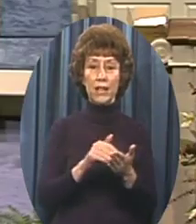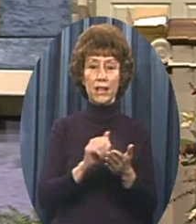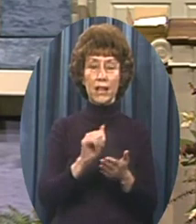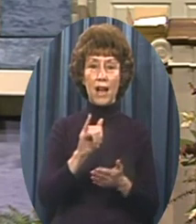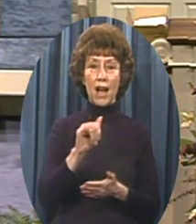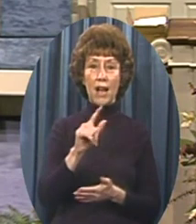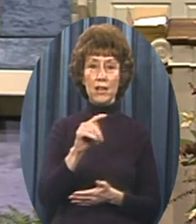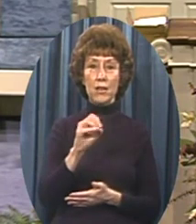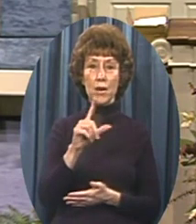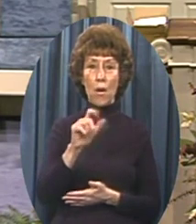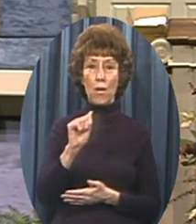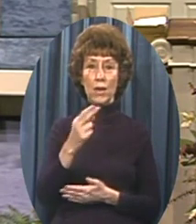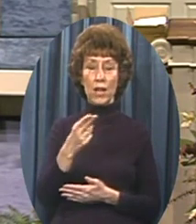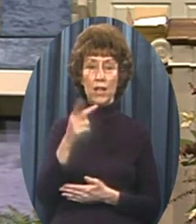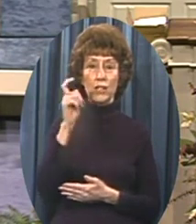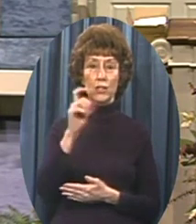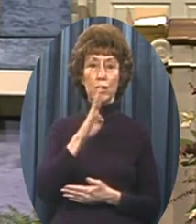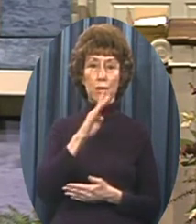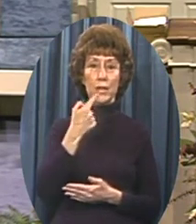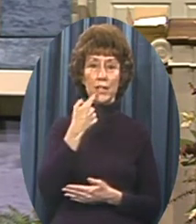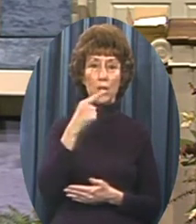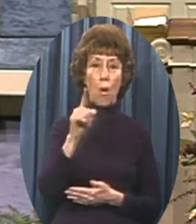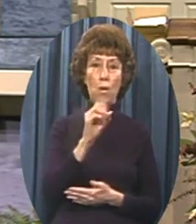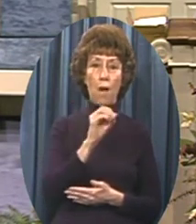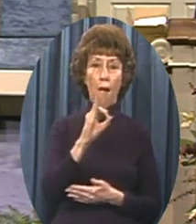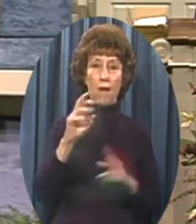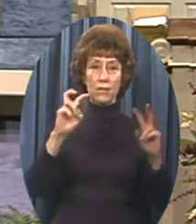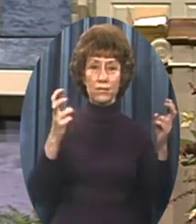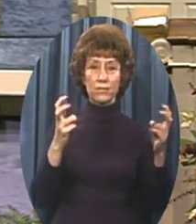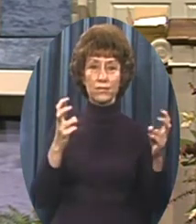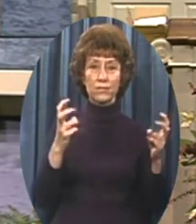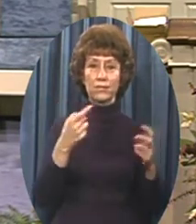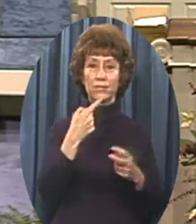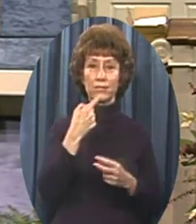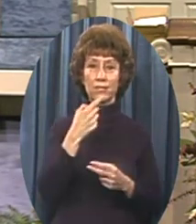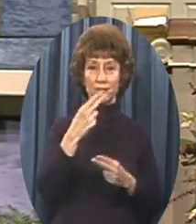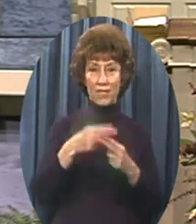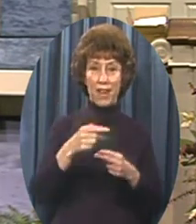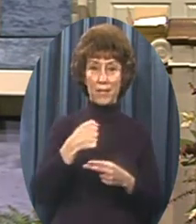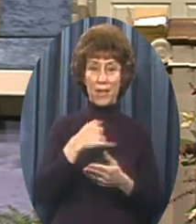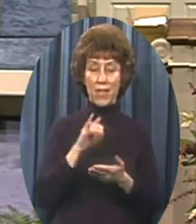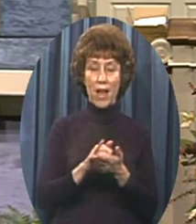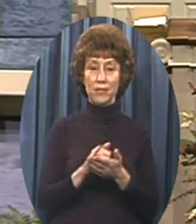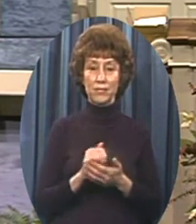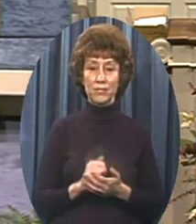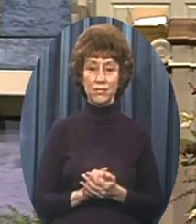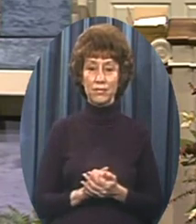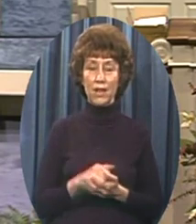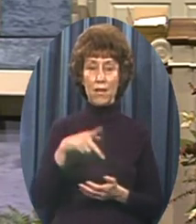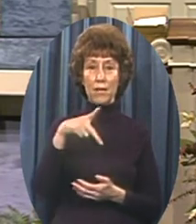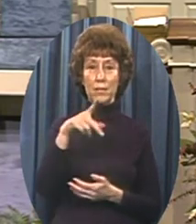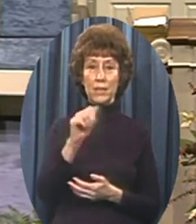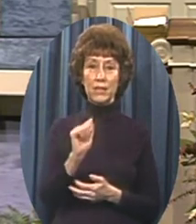Off. Ayatollahs. They've called us that. Here's one from the Philadelphia,